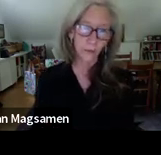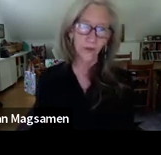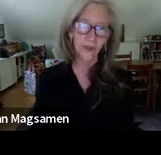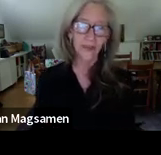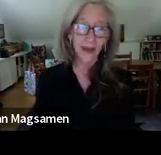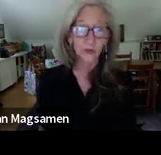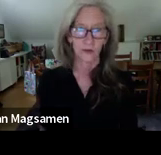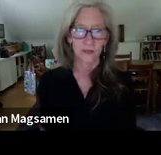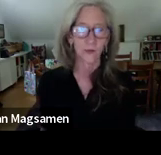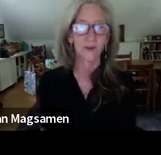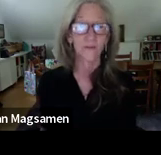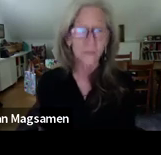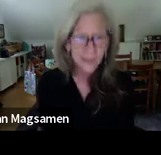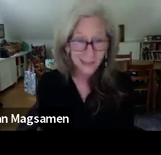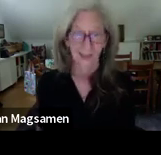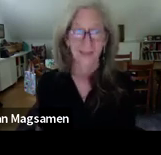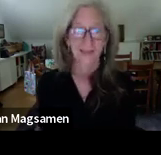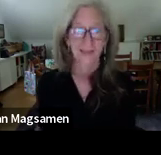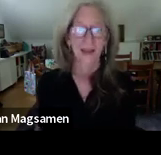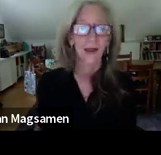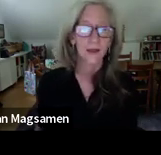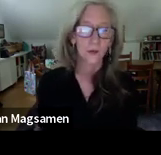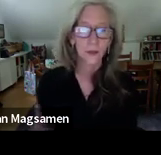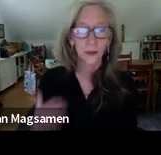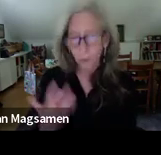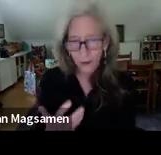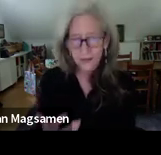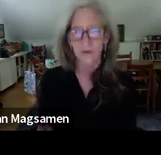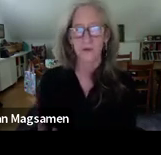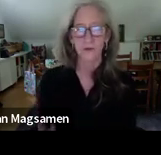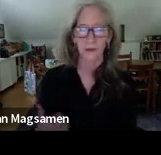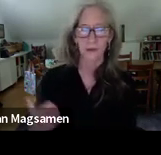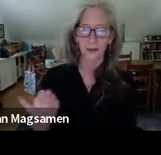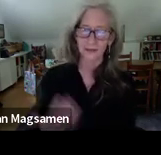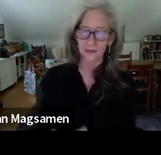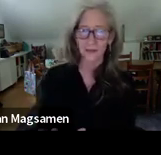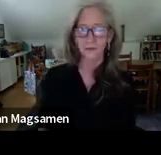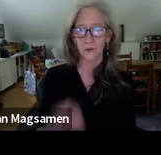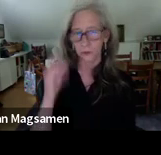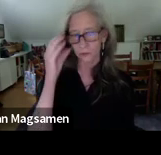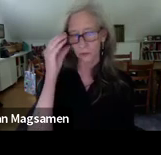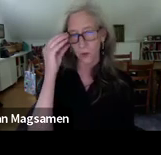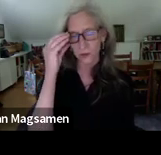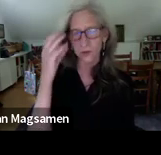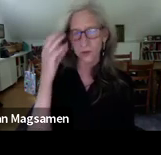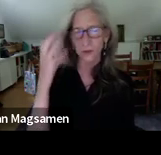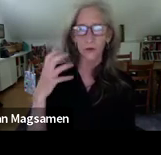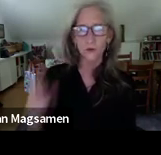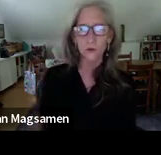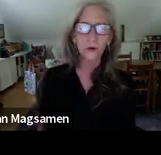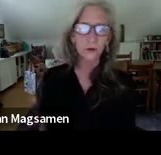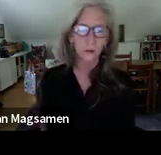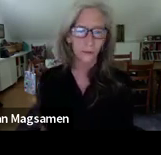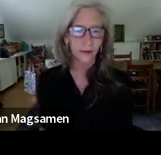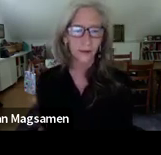have over 34,000 different feelings. And so to be able to process those feelings and make sense of those